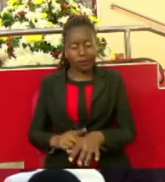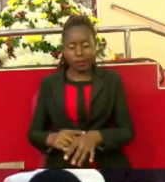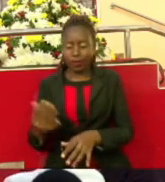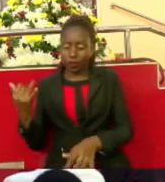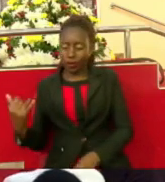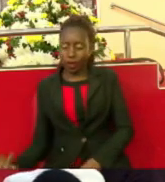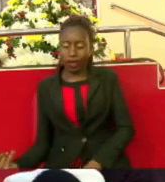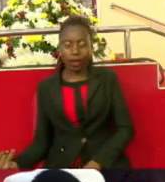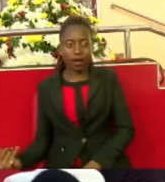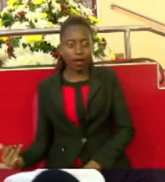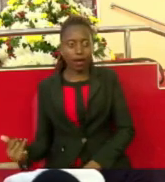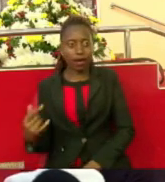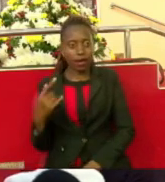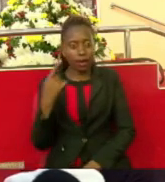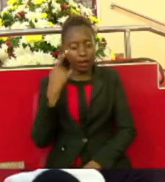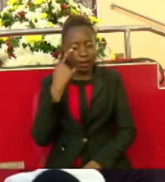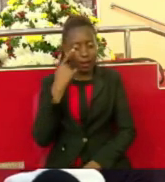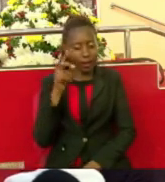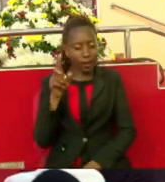the eye only from your mom